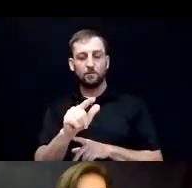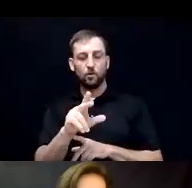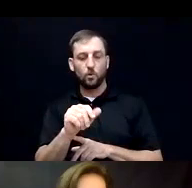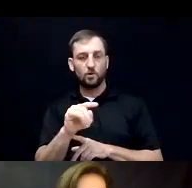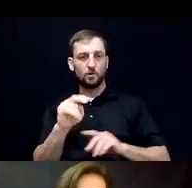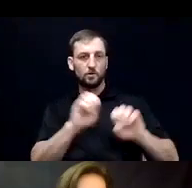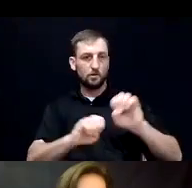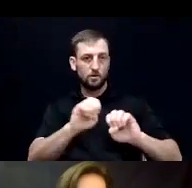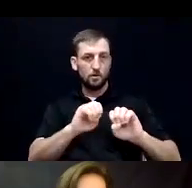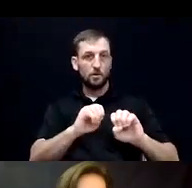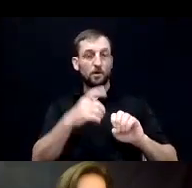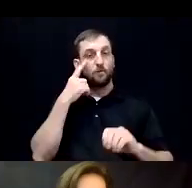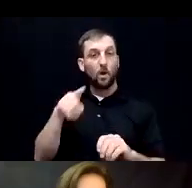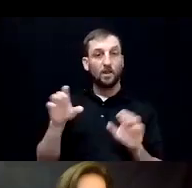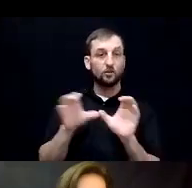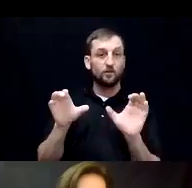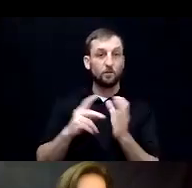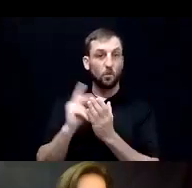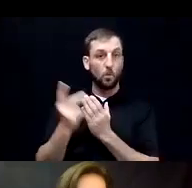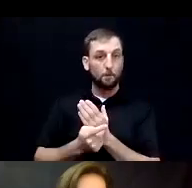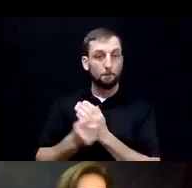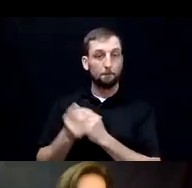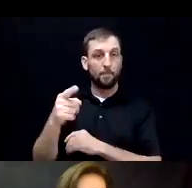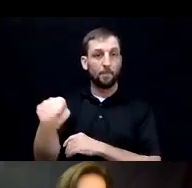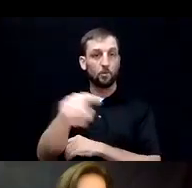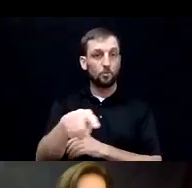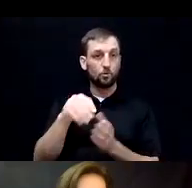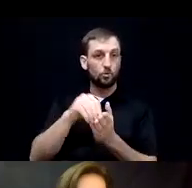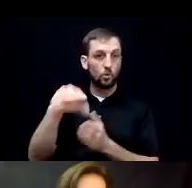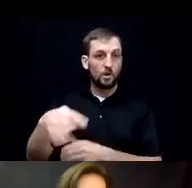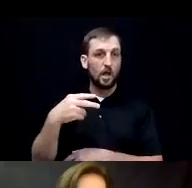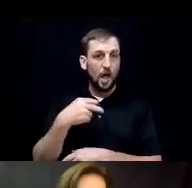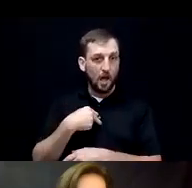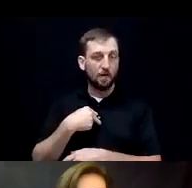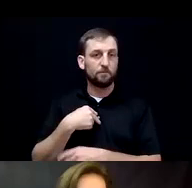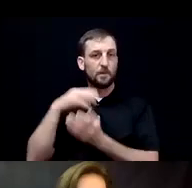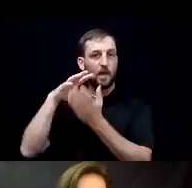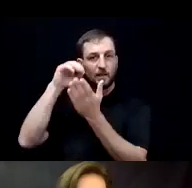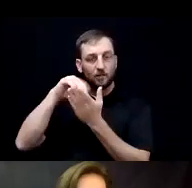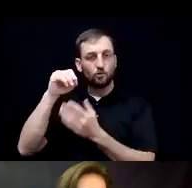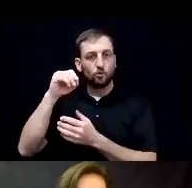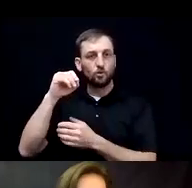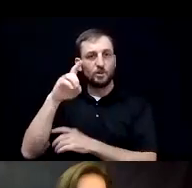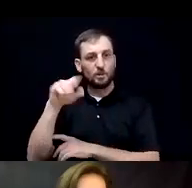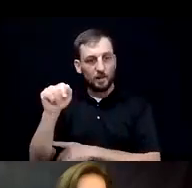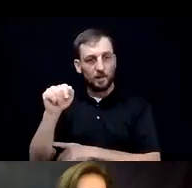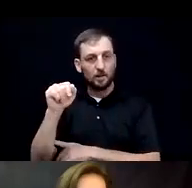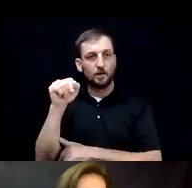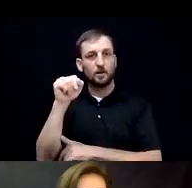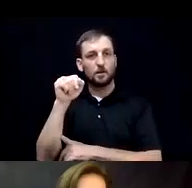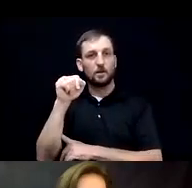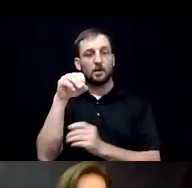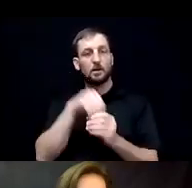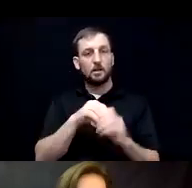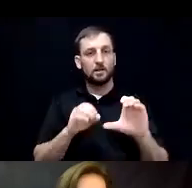certificate program. Our students do have an intellectual disability within our